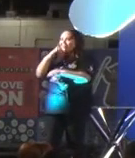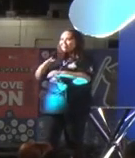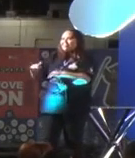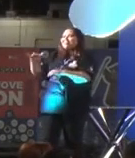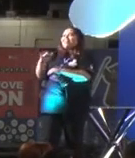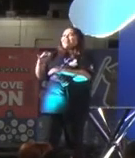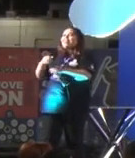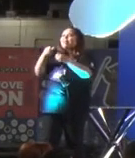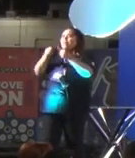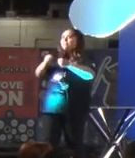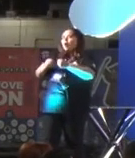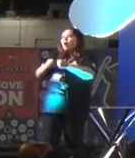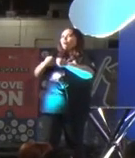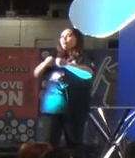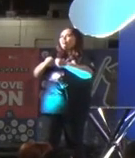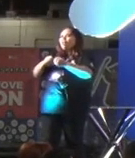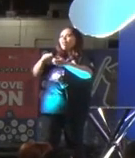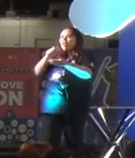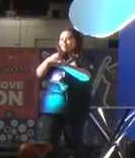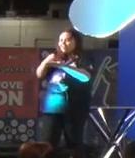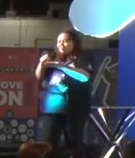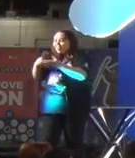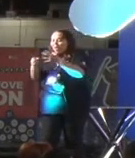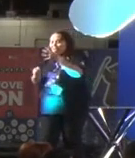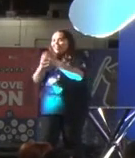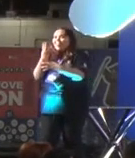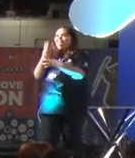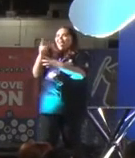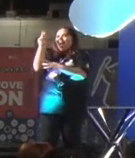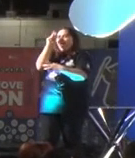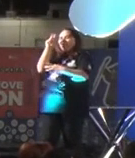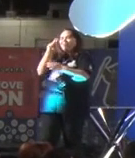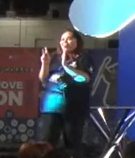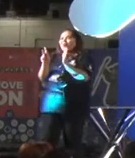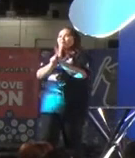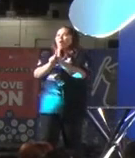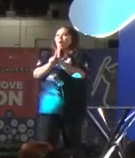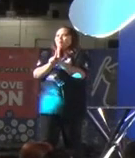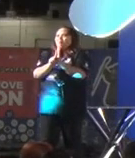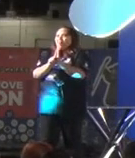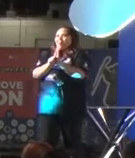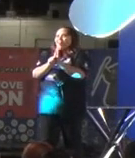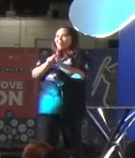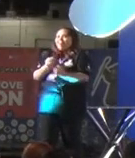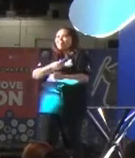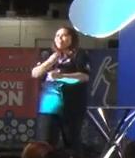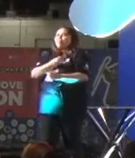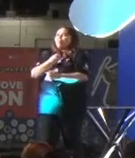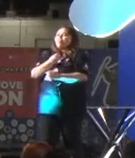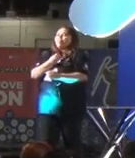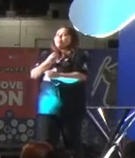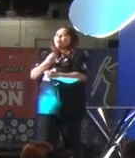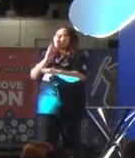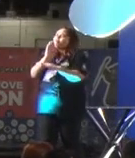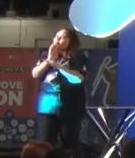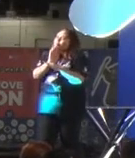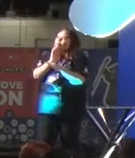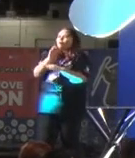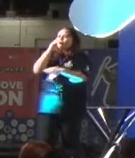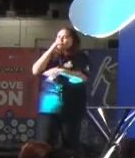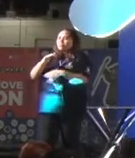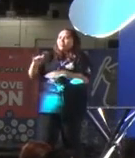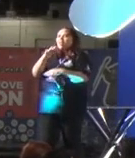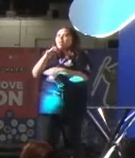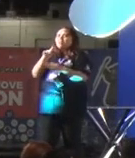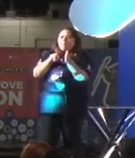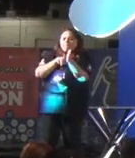their own journey into space. They support kids to do their own scientific research, use a